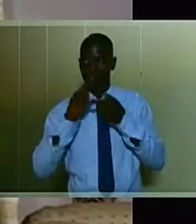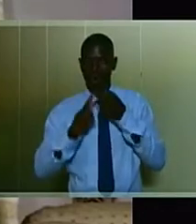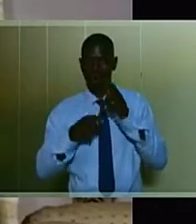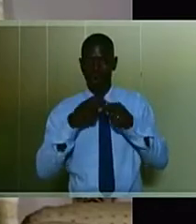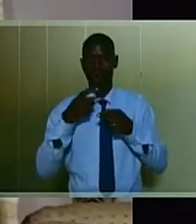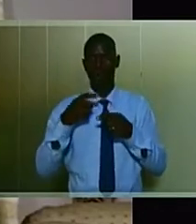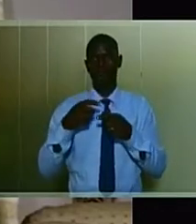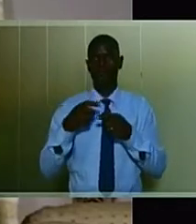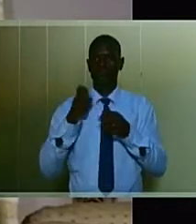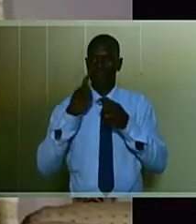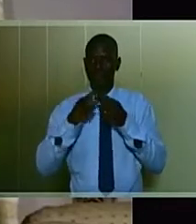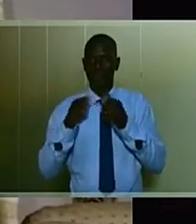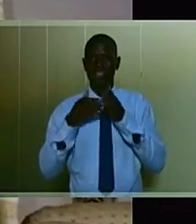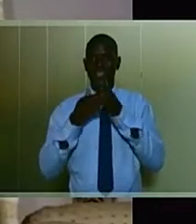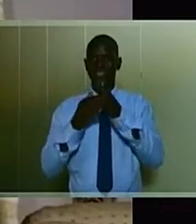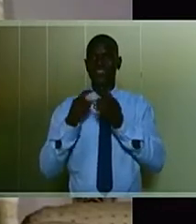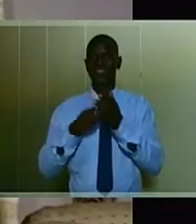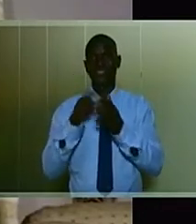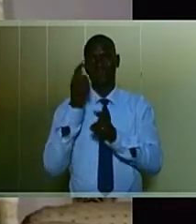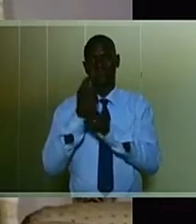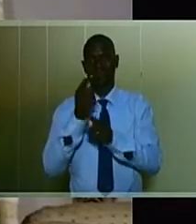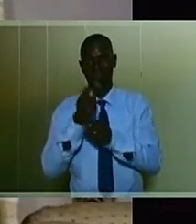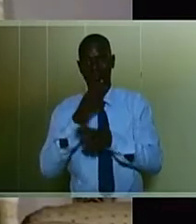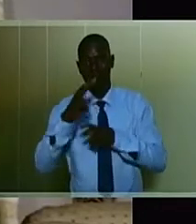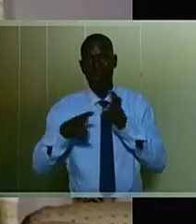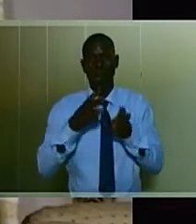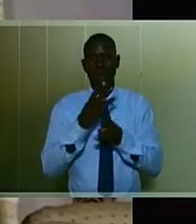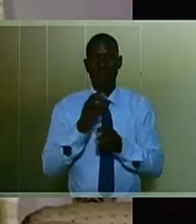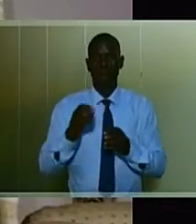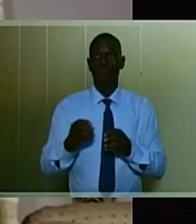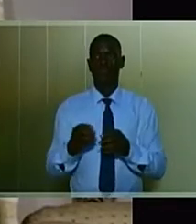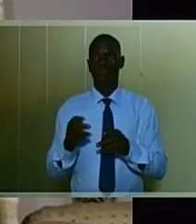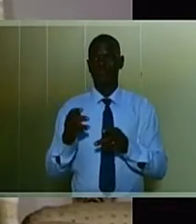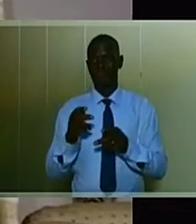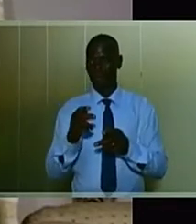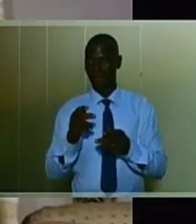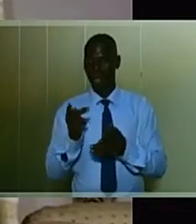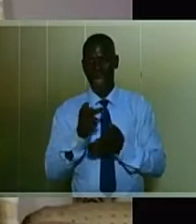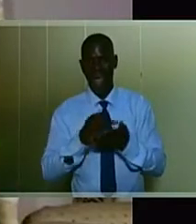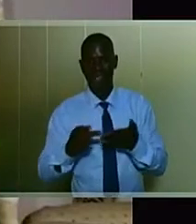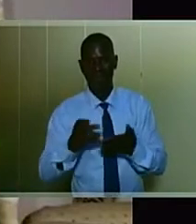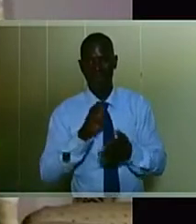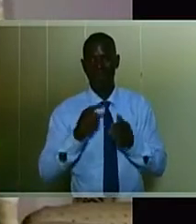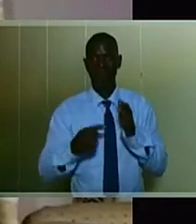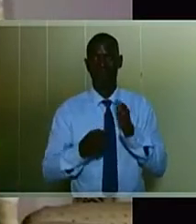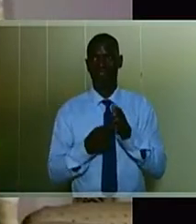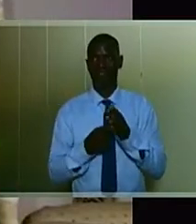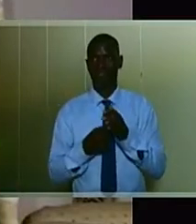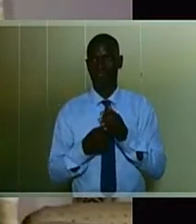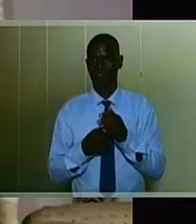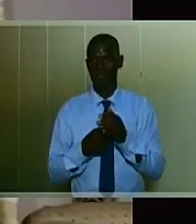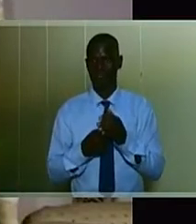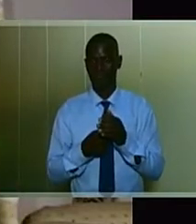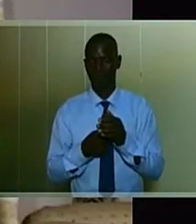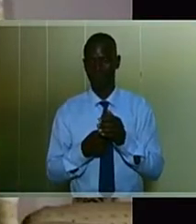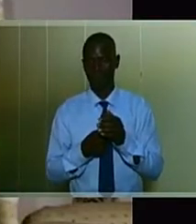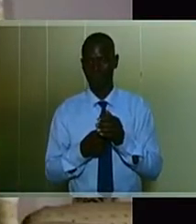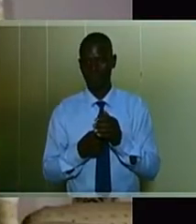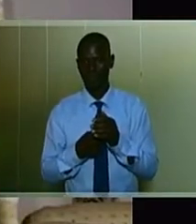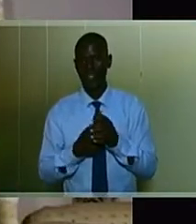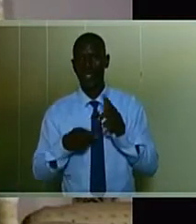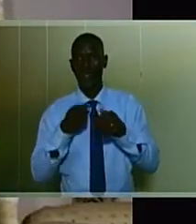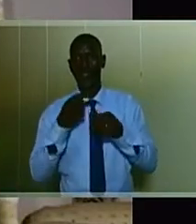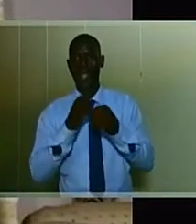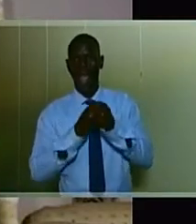this particular one aspect of the entire clauses of this particular piece of bill, which is clause 87, and going